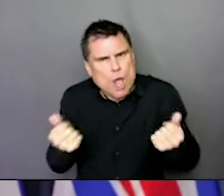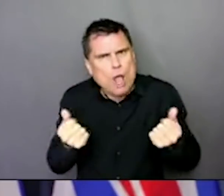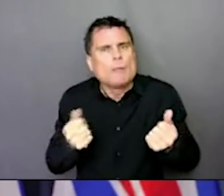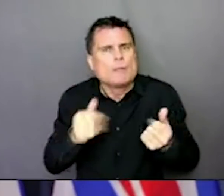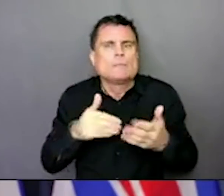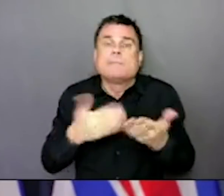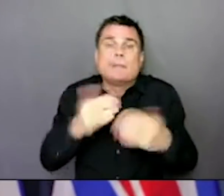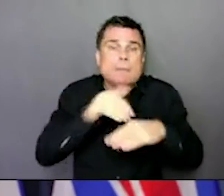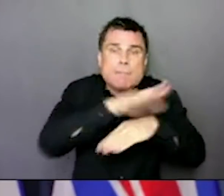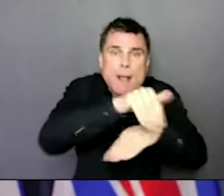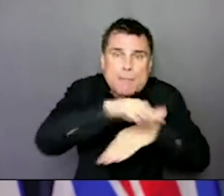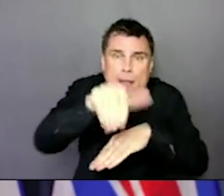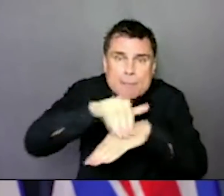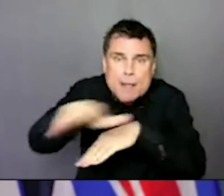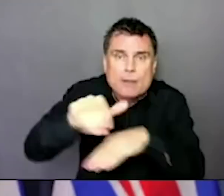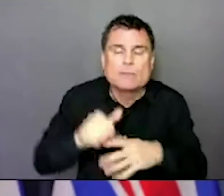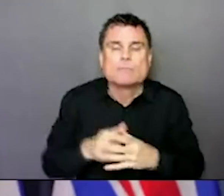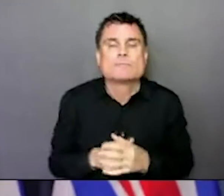resources.